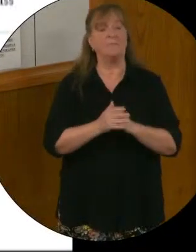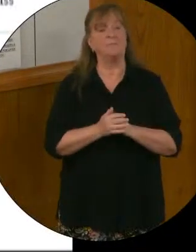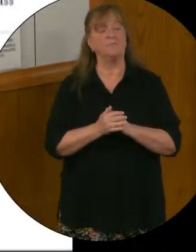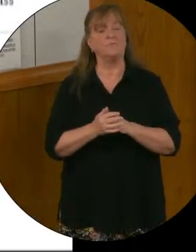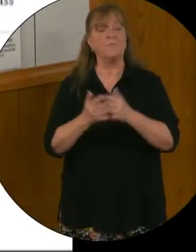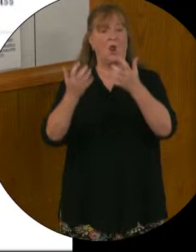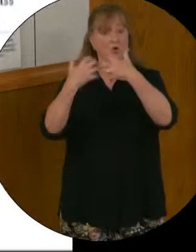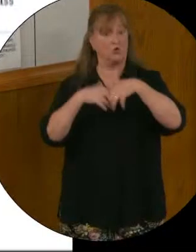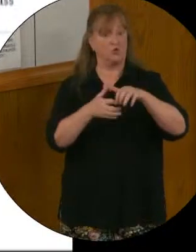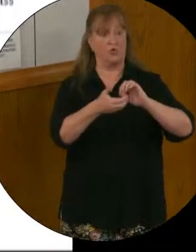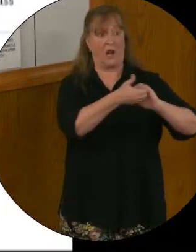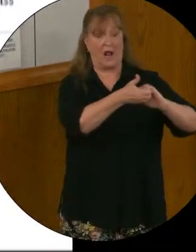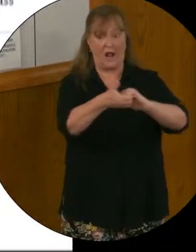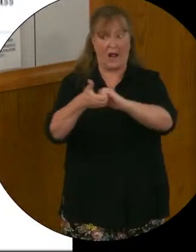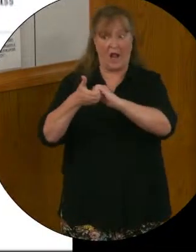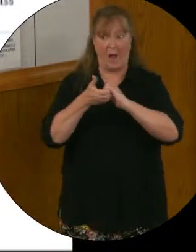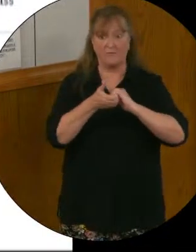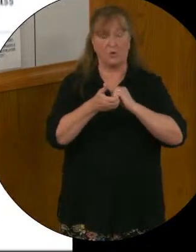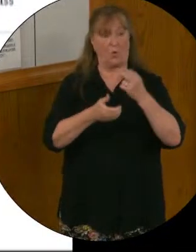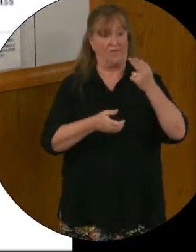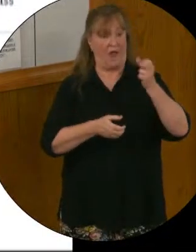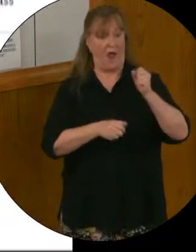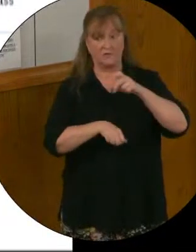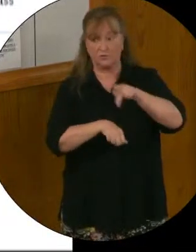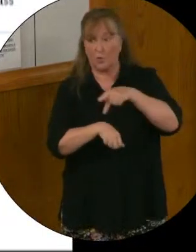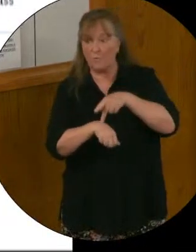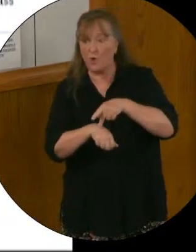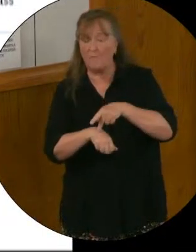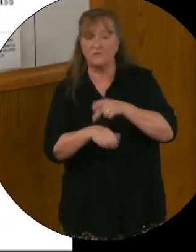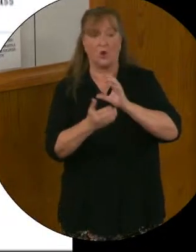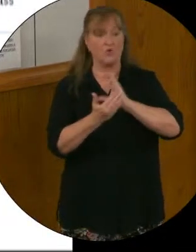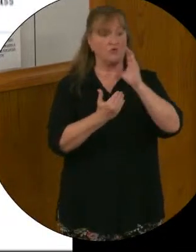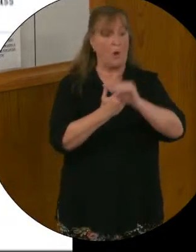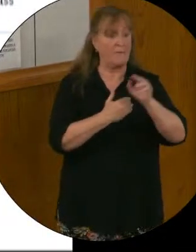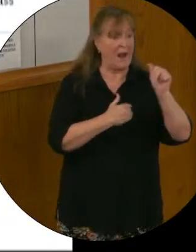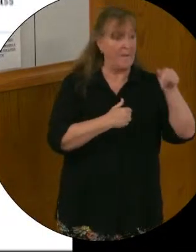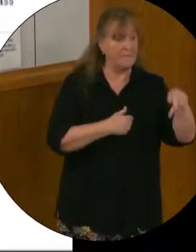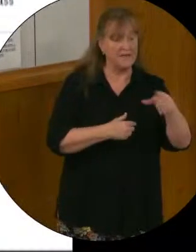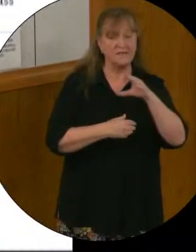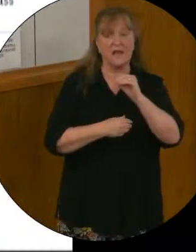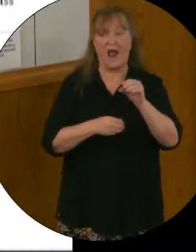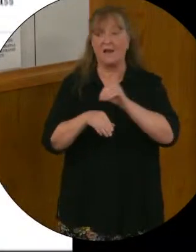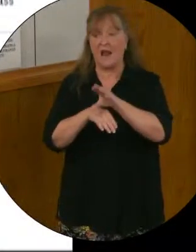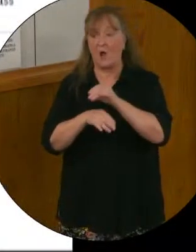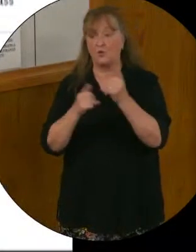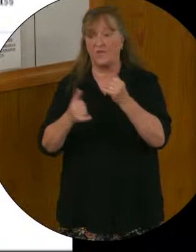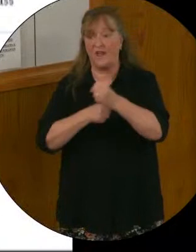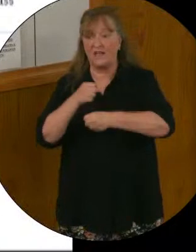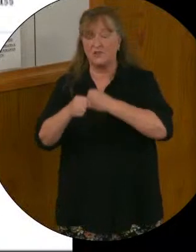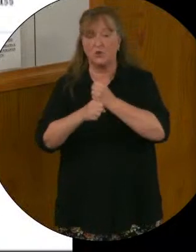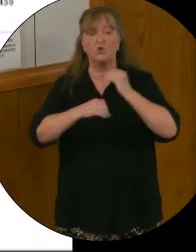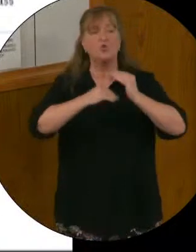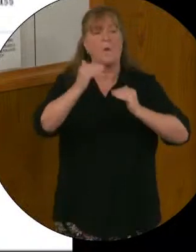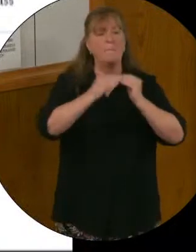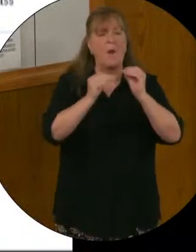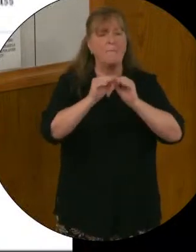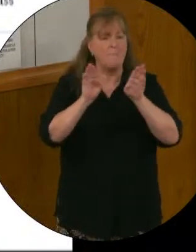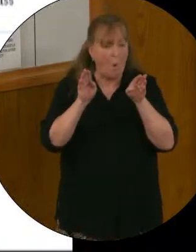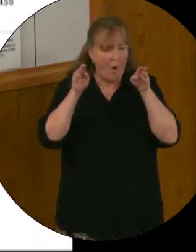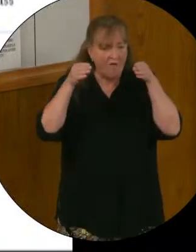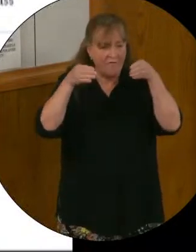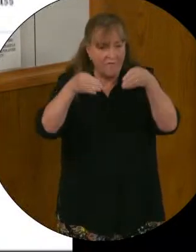strategic collaboration occurred with all high school principals, curriculum APs, and counselors this year to build more focused